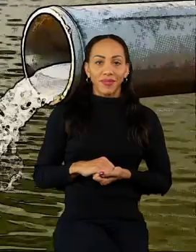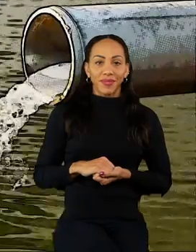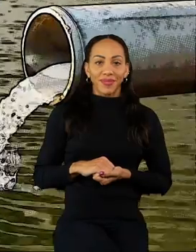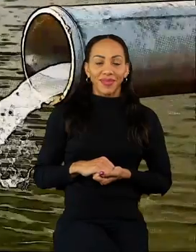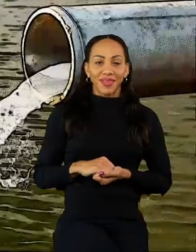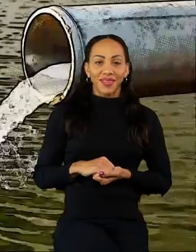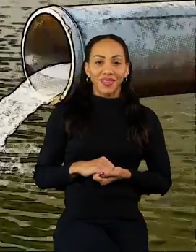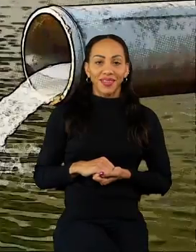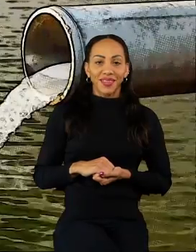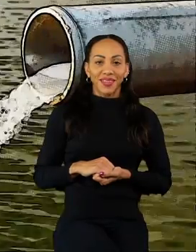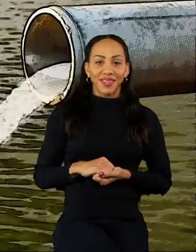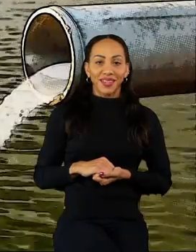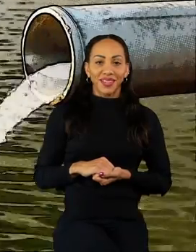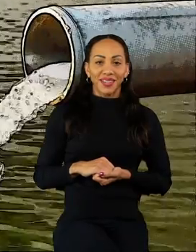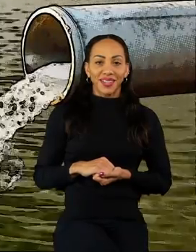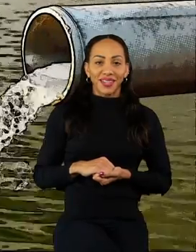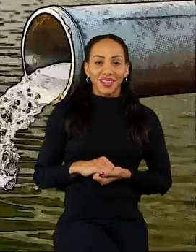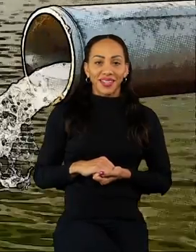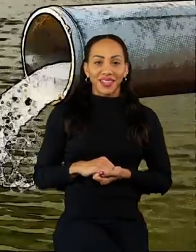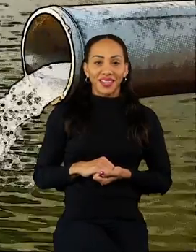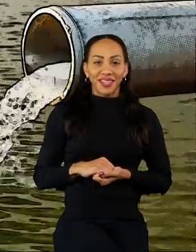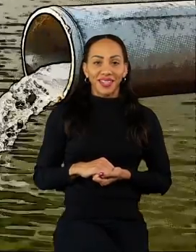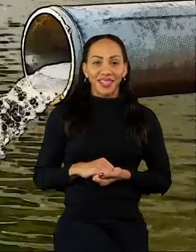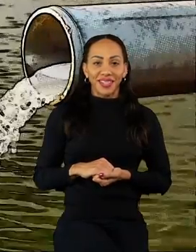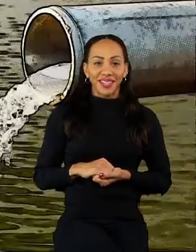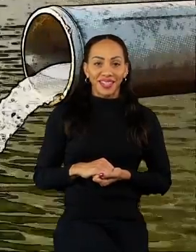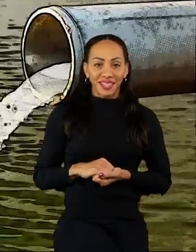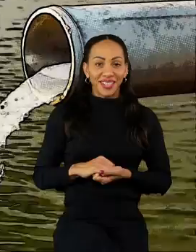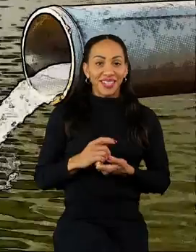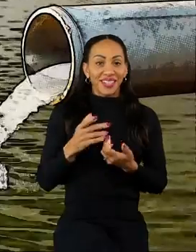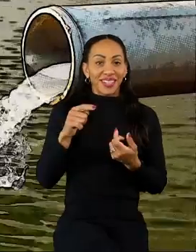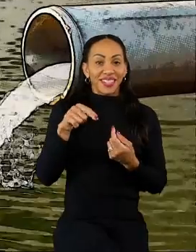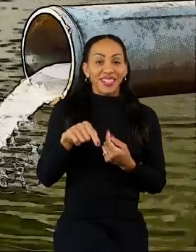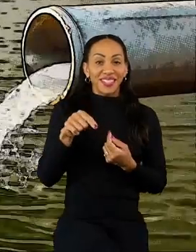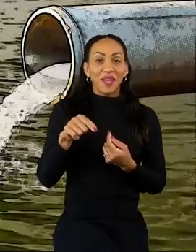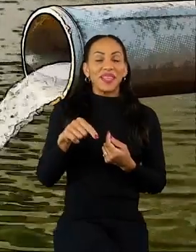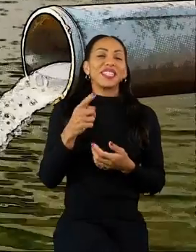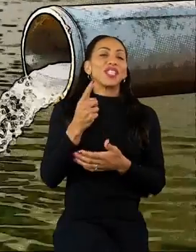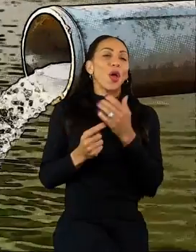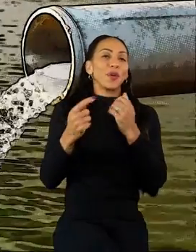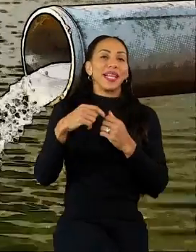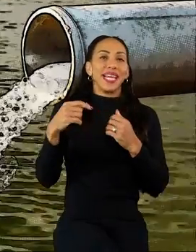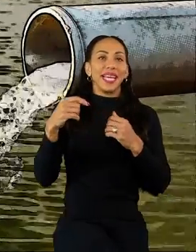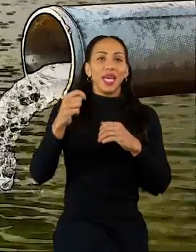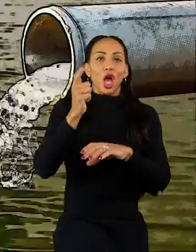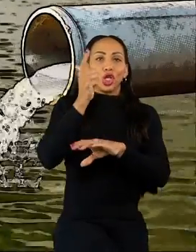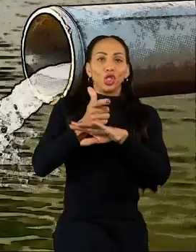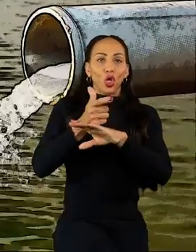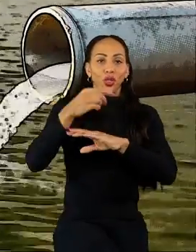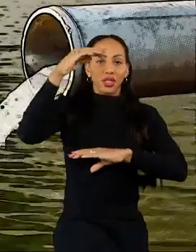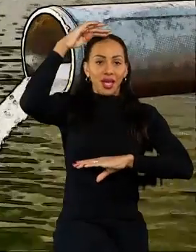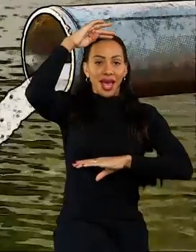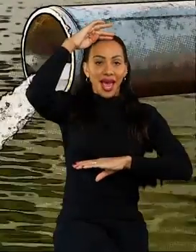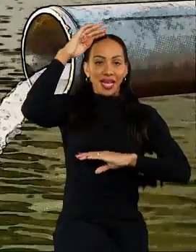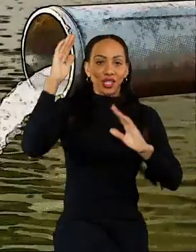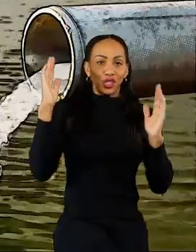But this is just purely using course, this whole piece really just uses your head and shoulder